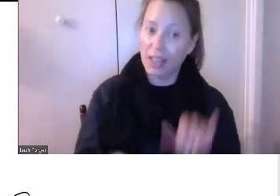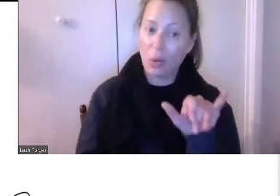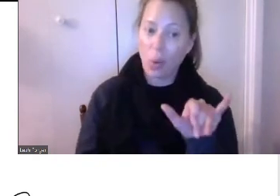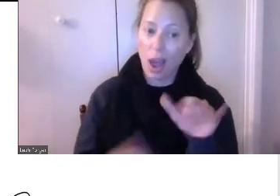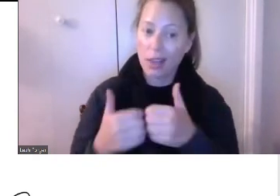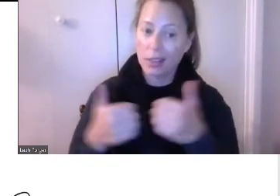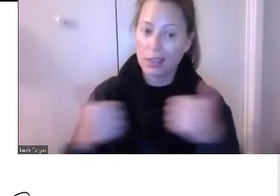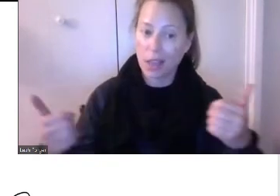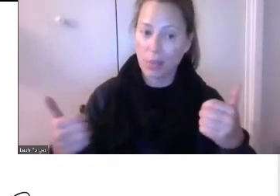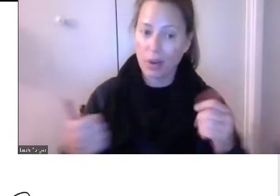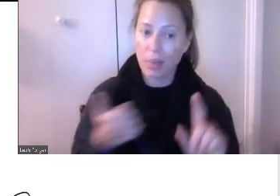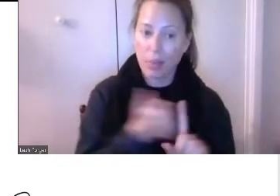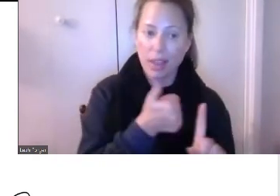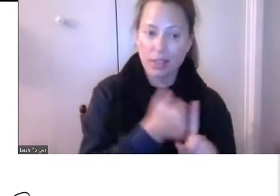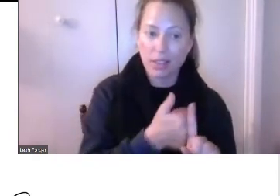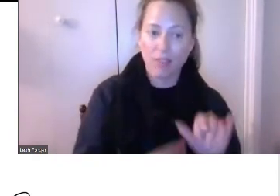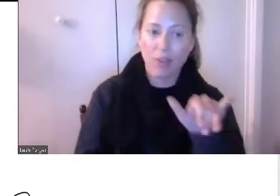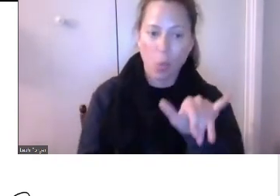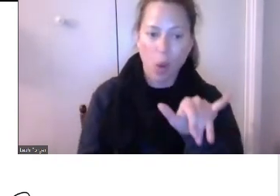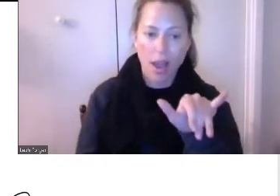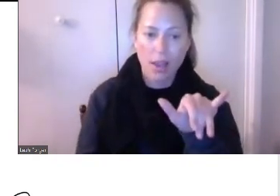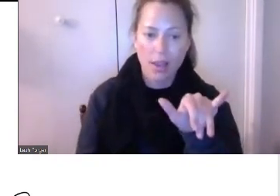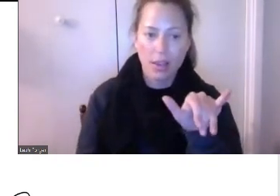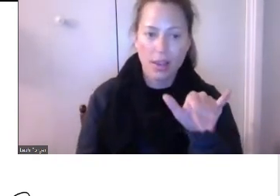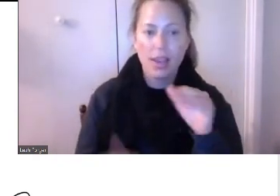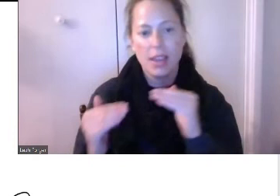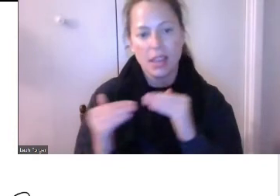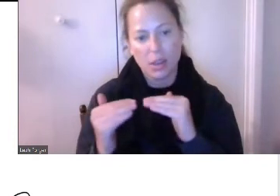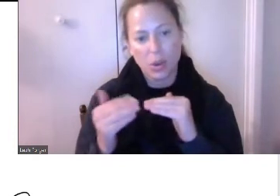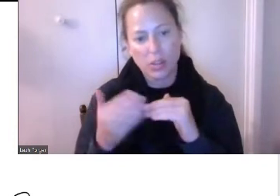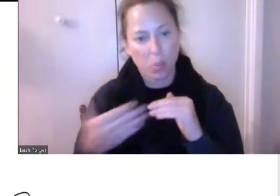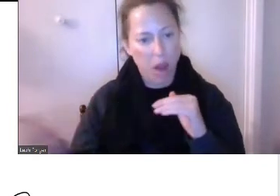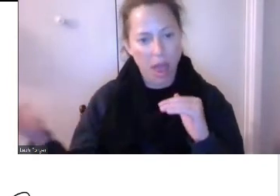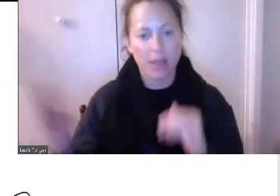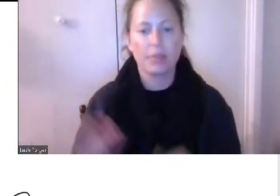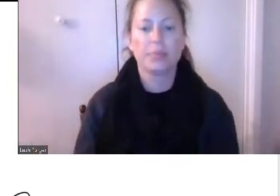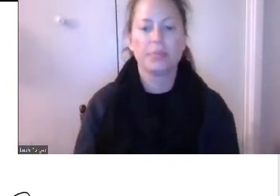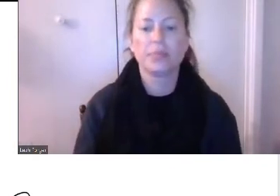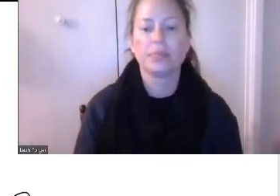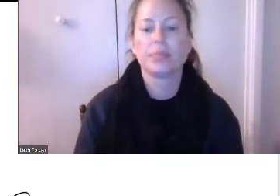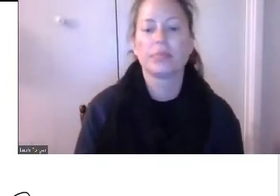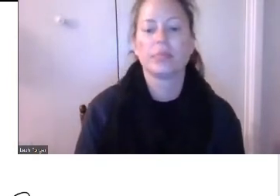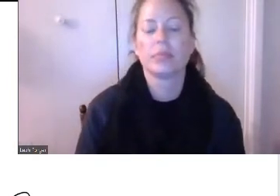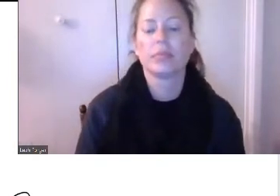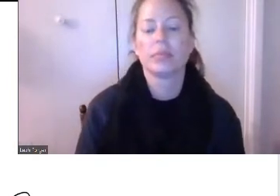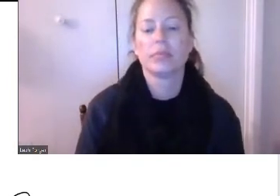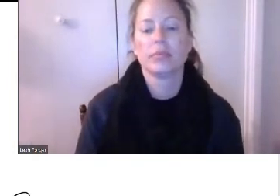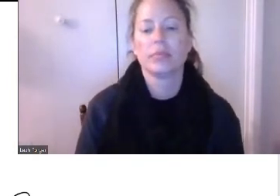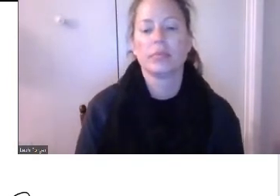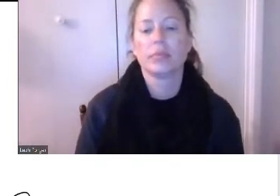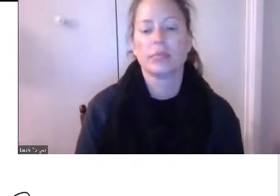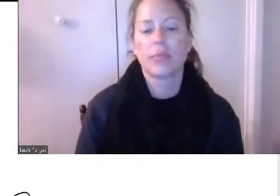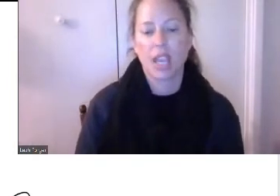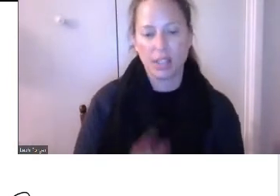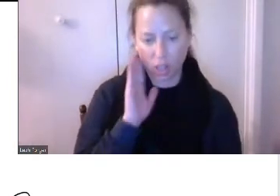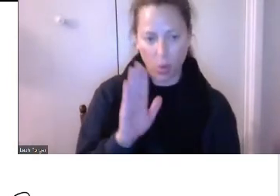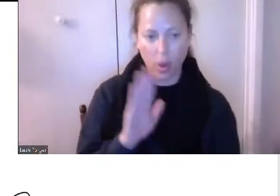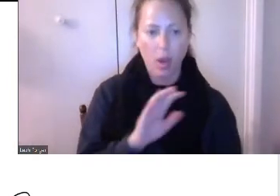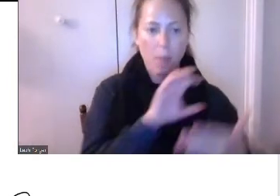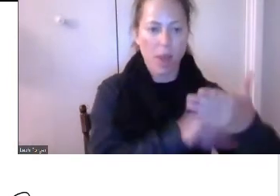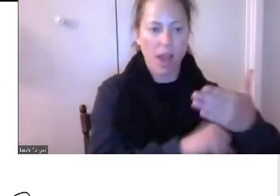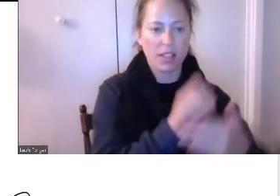format. So I need to get y by itself. So I'm going to get rid of this 4. So I'm going to minus 4 on both sides.